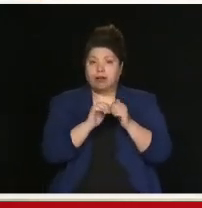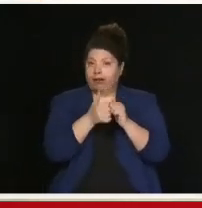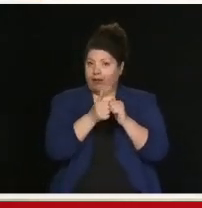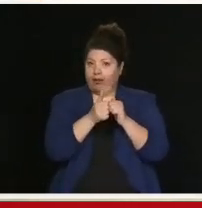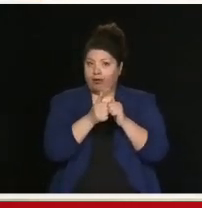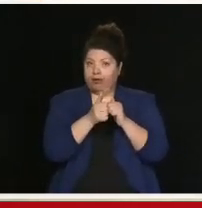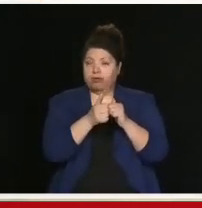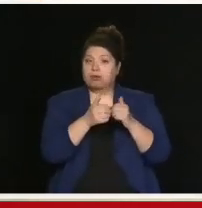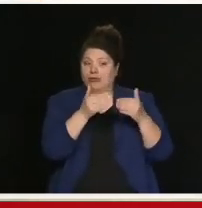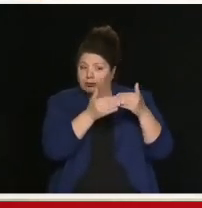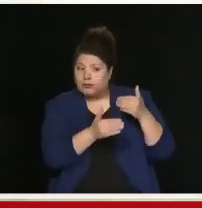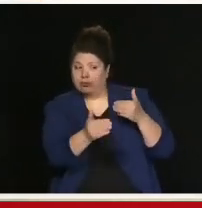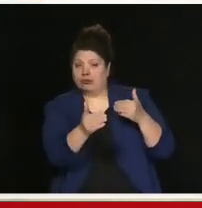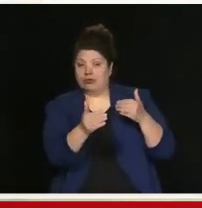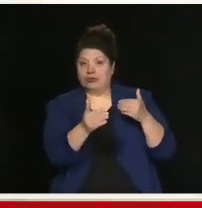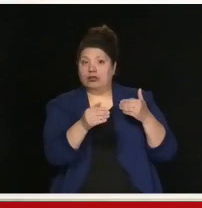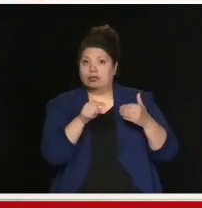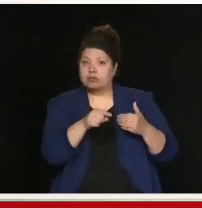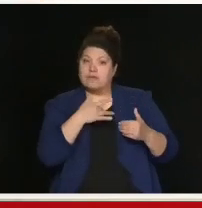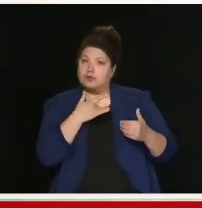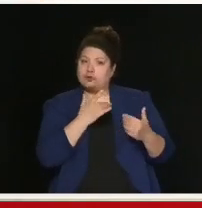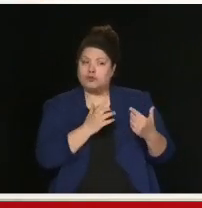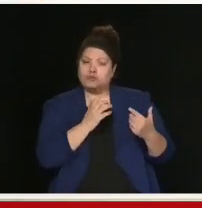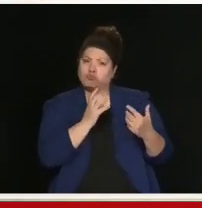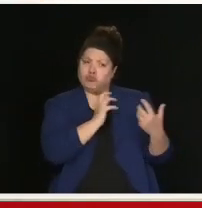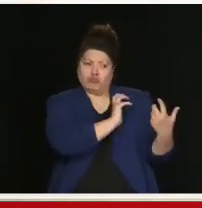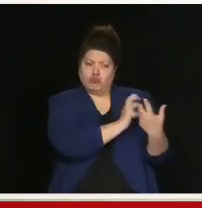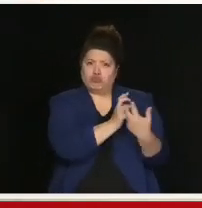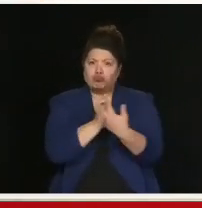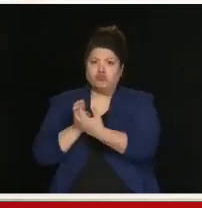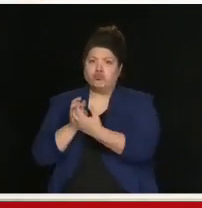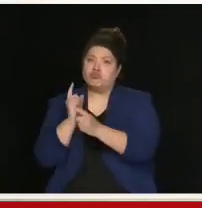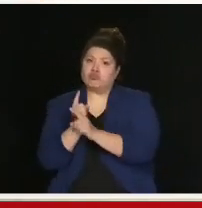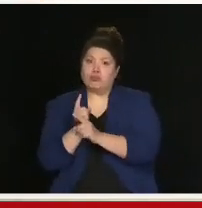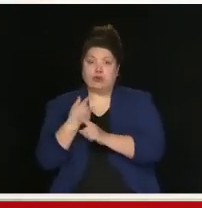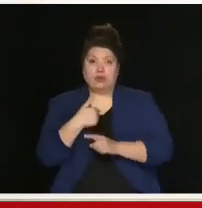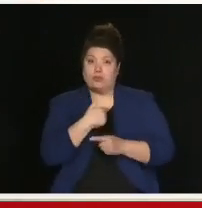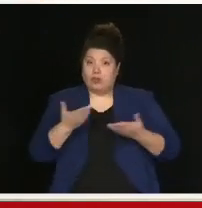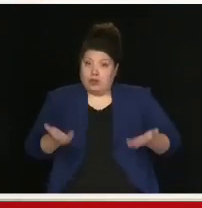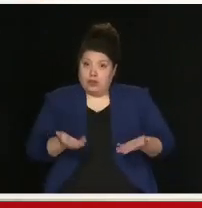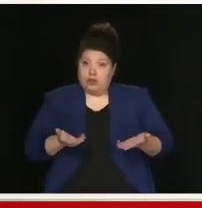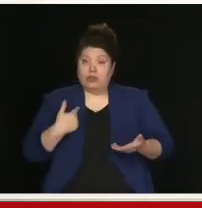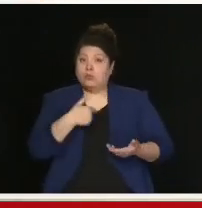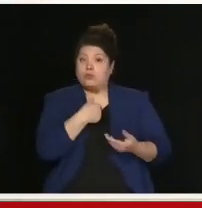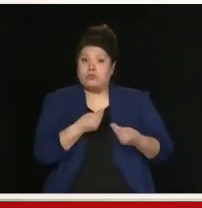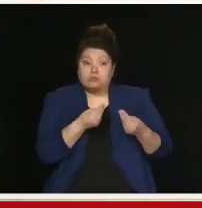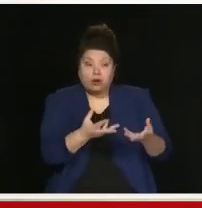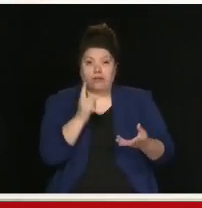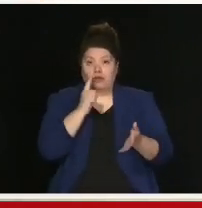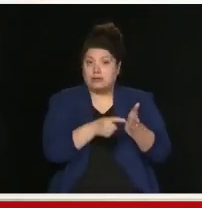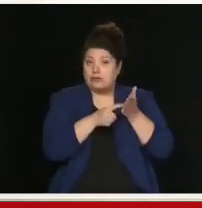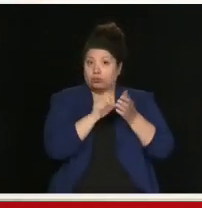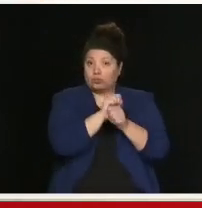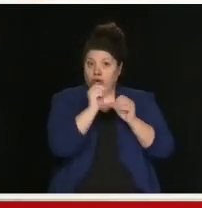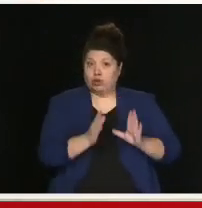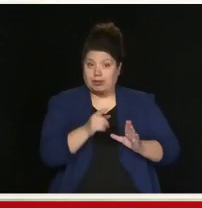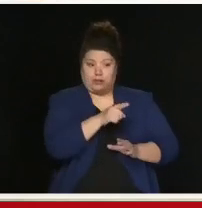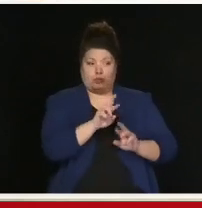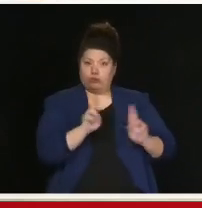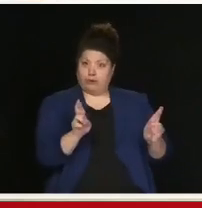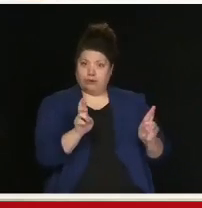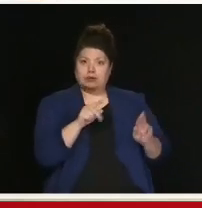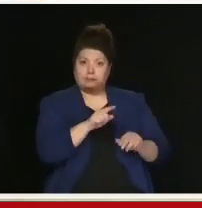solution that works for everyone. But we're there to help and to make sure that our essential workers have the necessary support to continue their